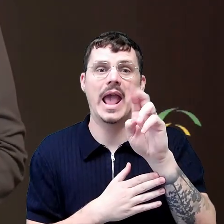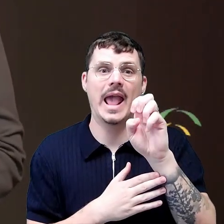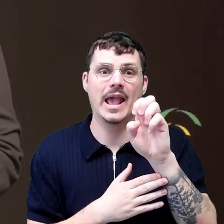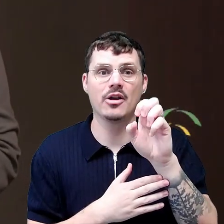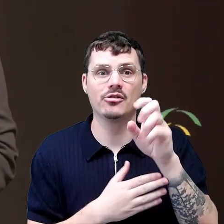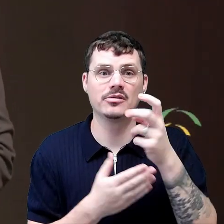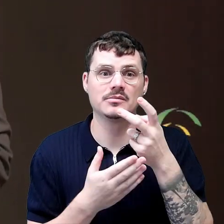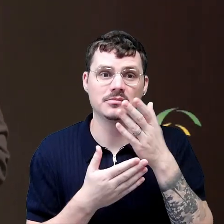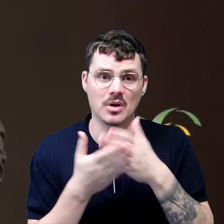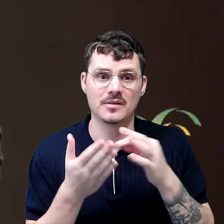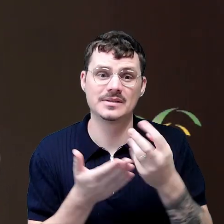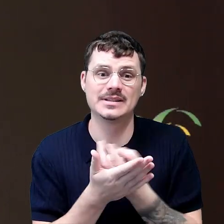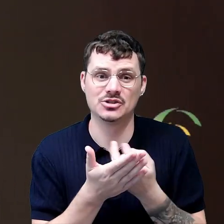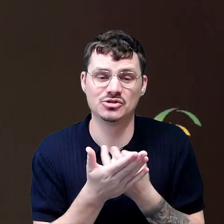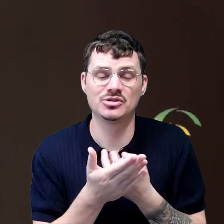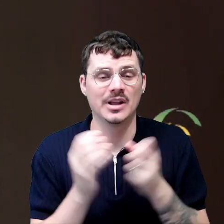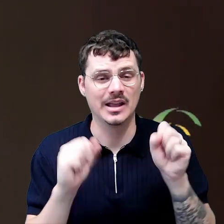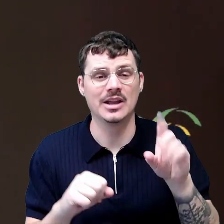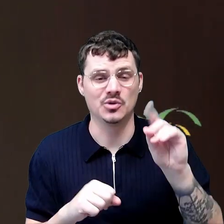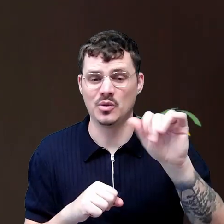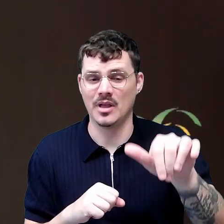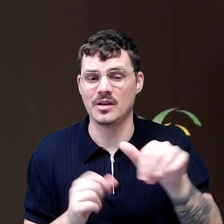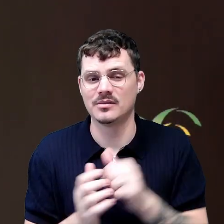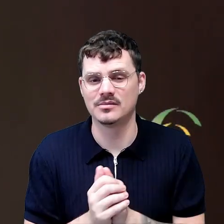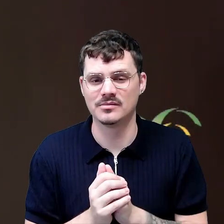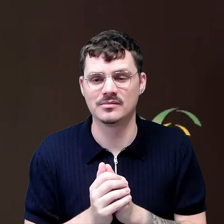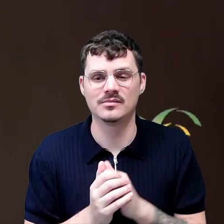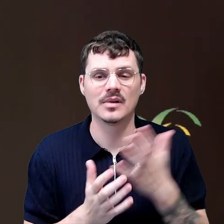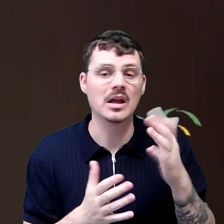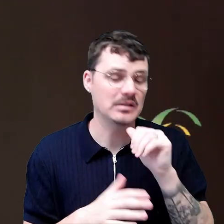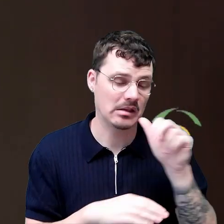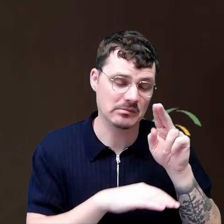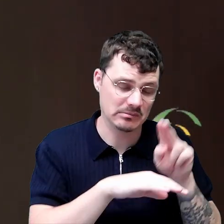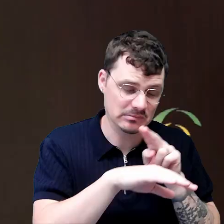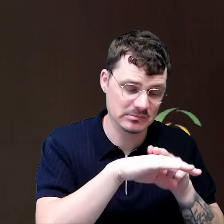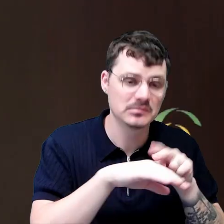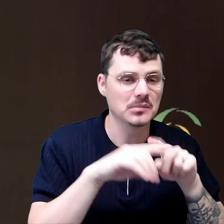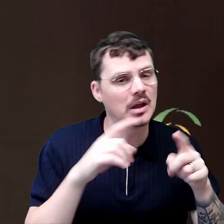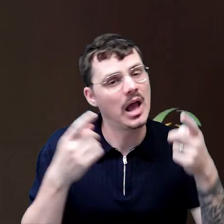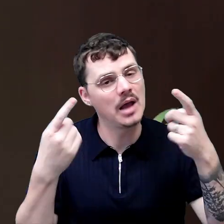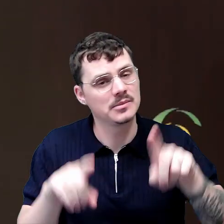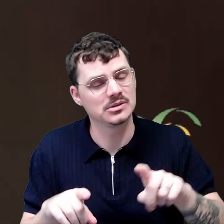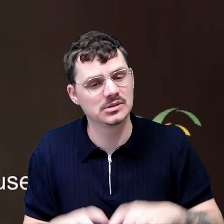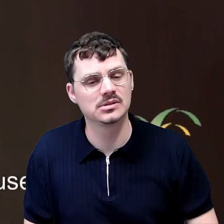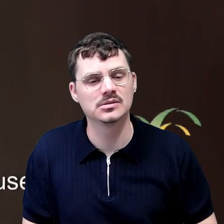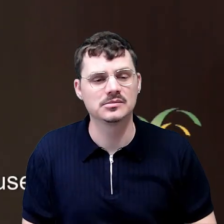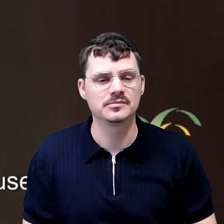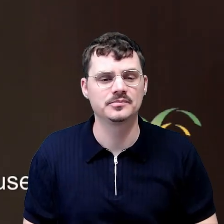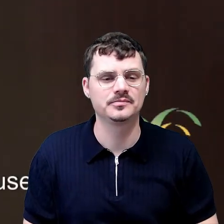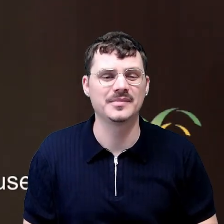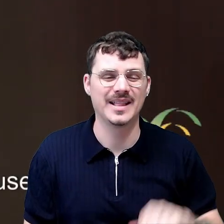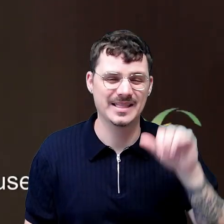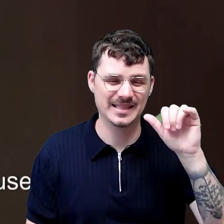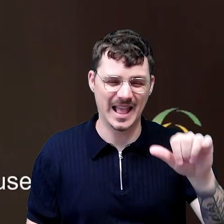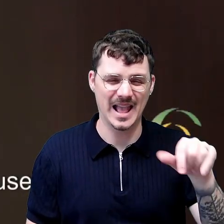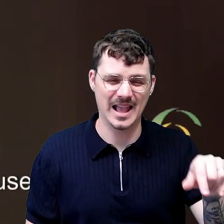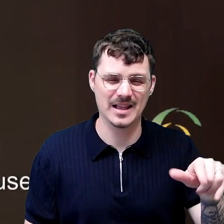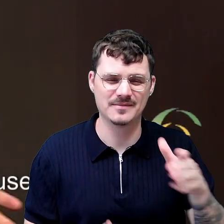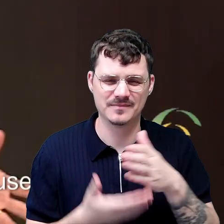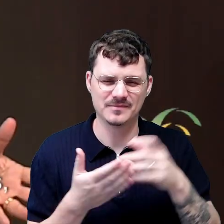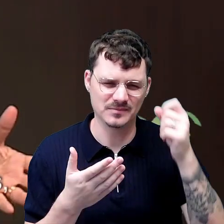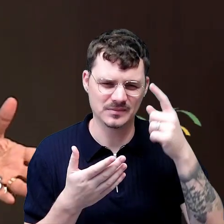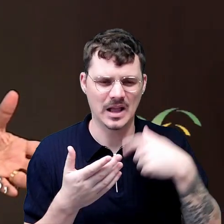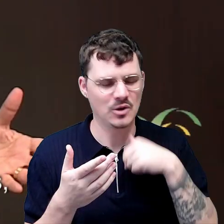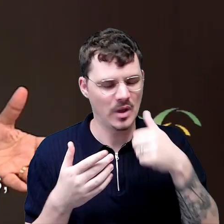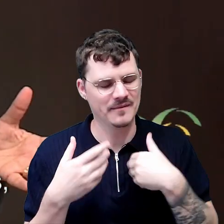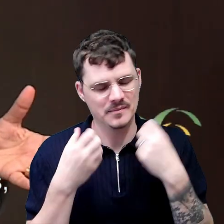seizures can do that. It's very unusual, but it happens. And this mechanism, as you can see,